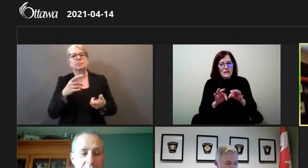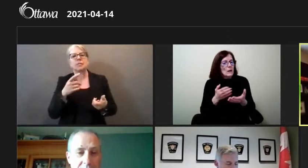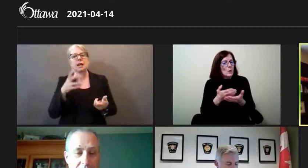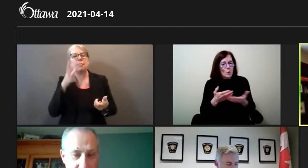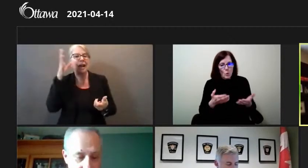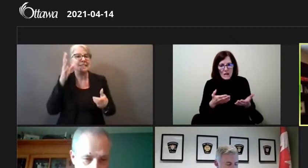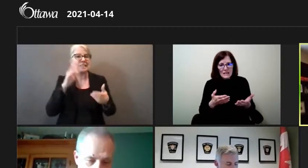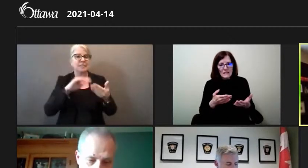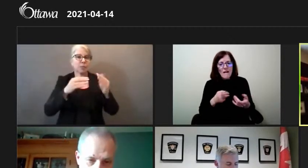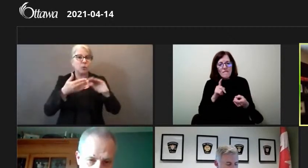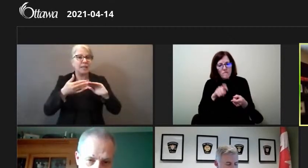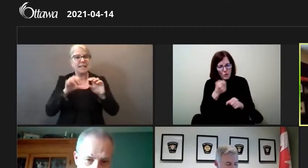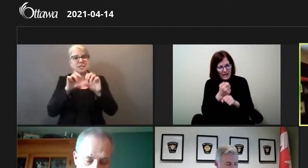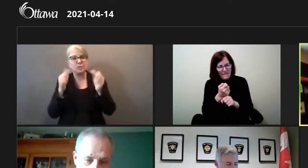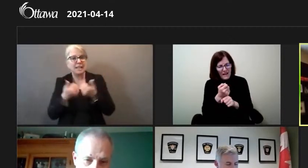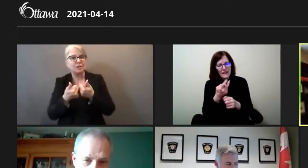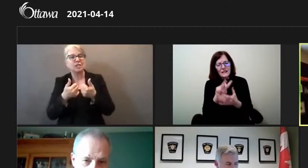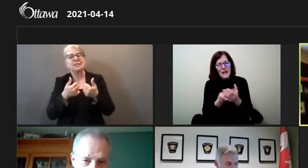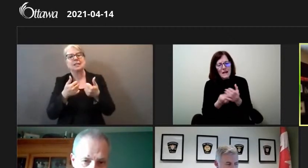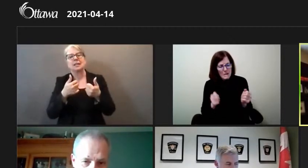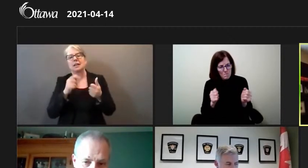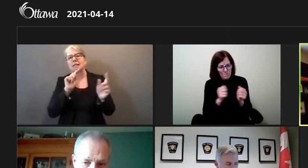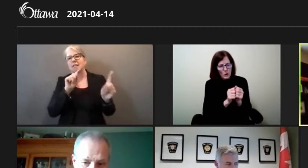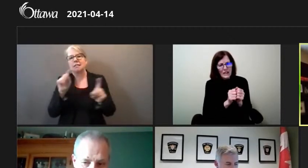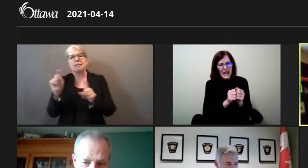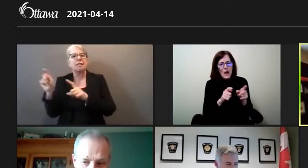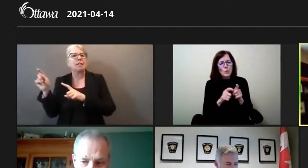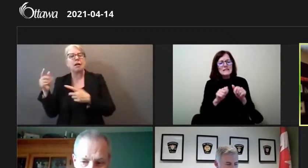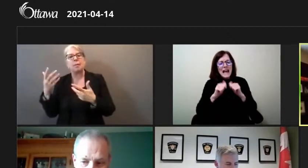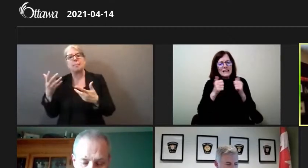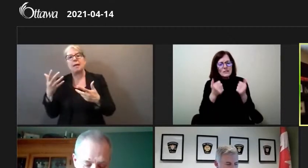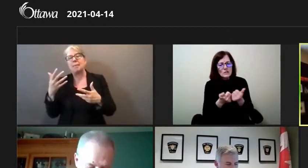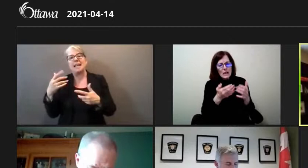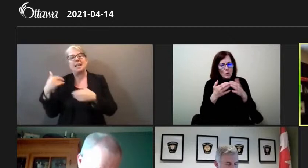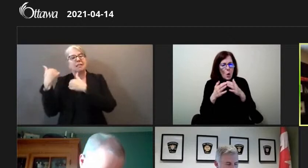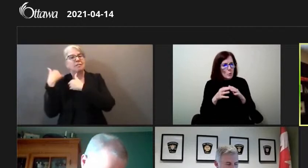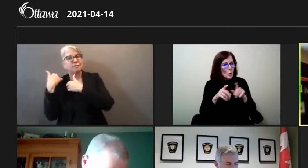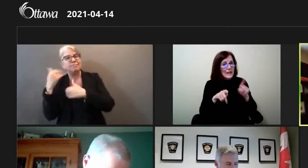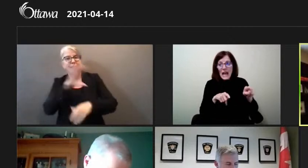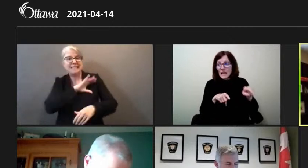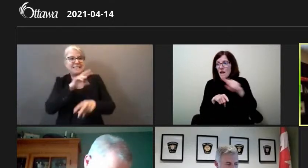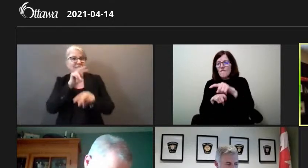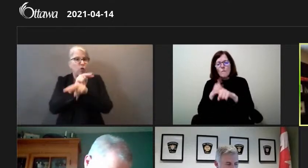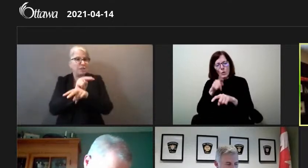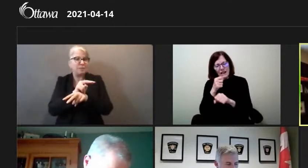associations, there may be an enforcement role here as well,